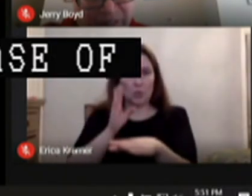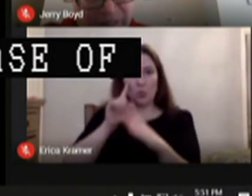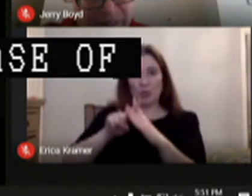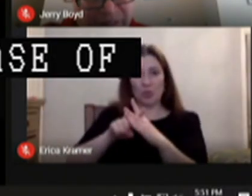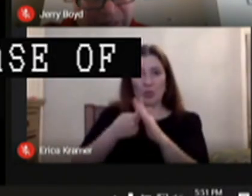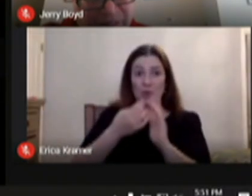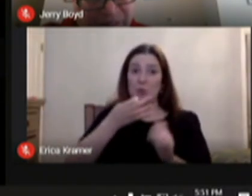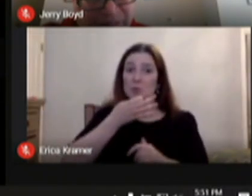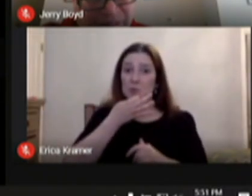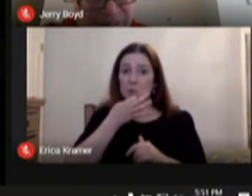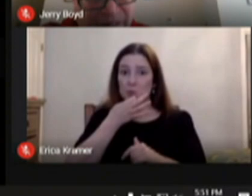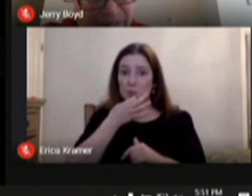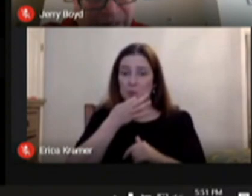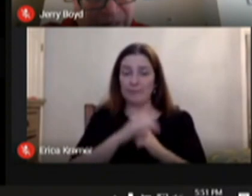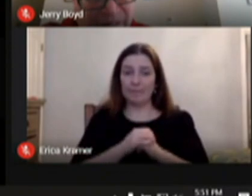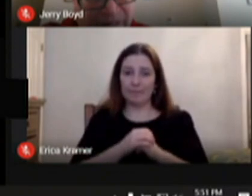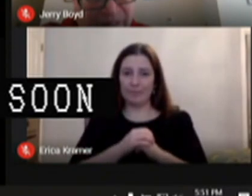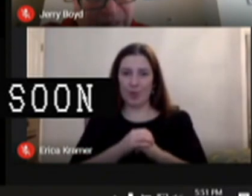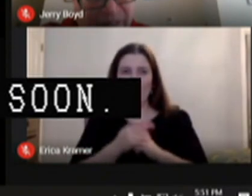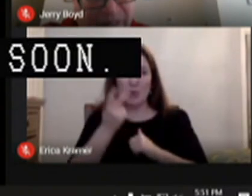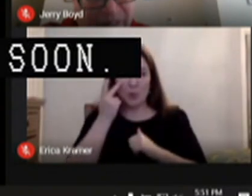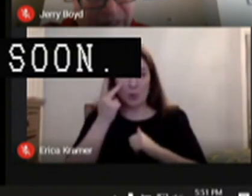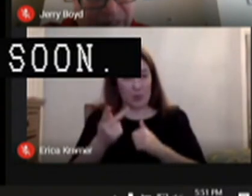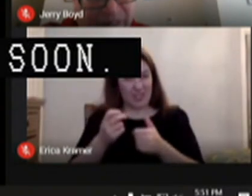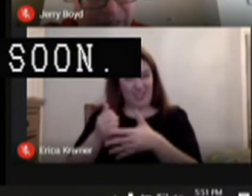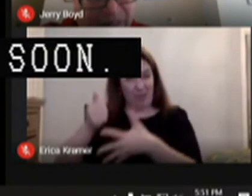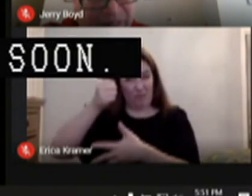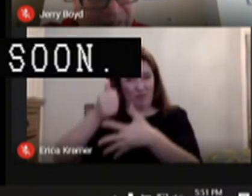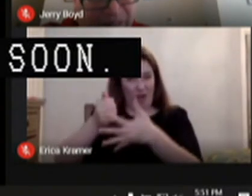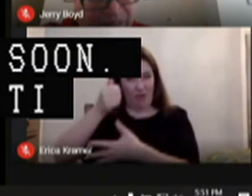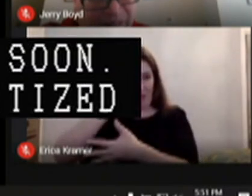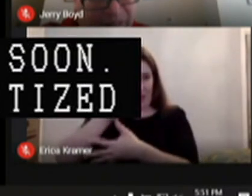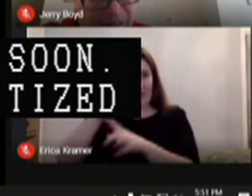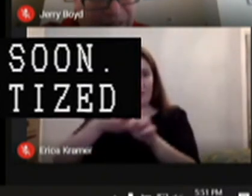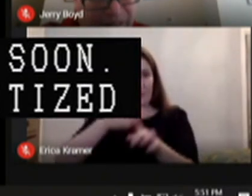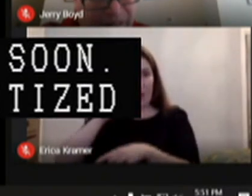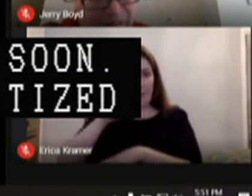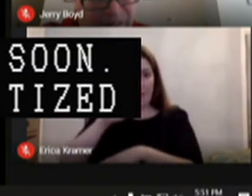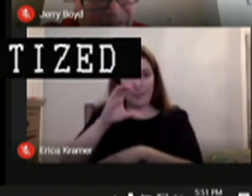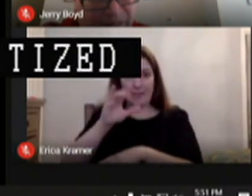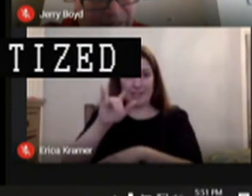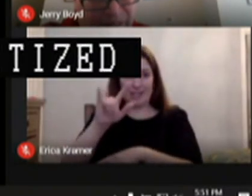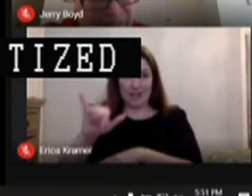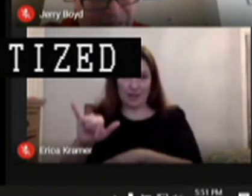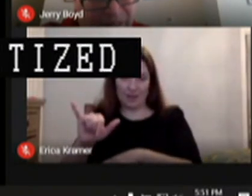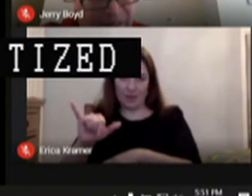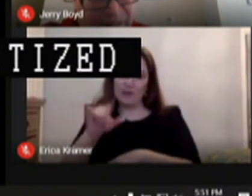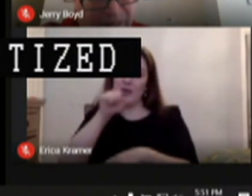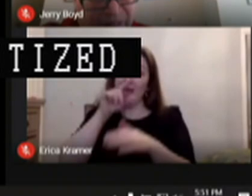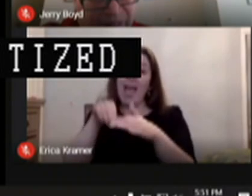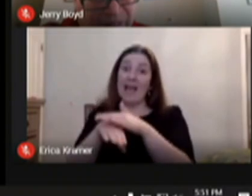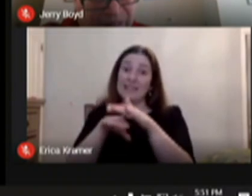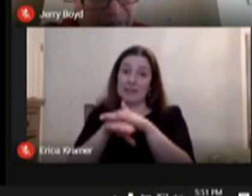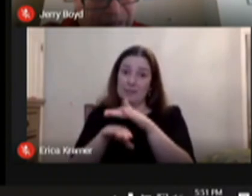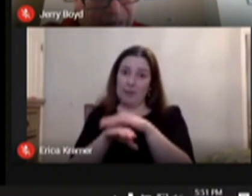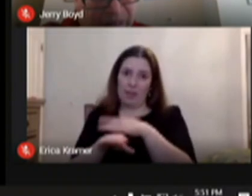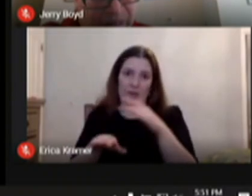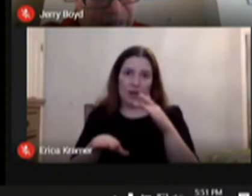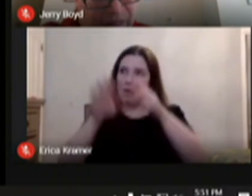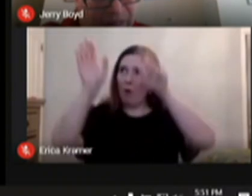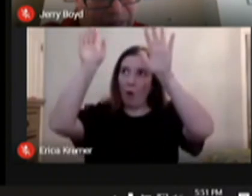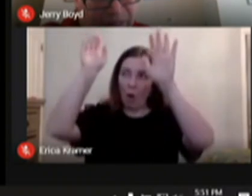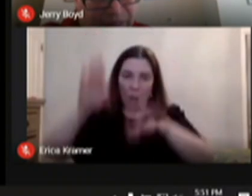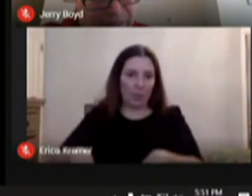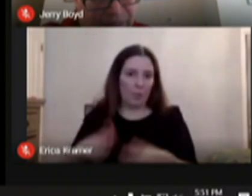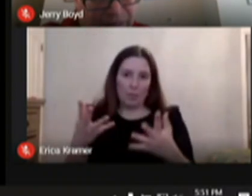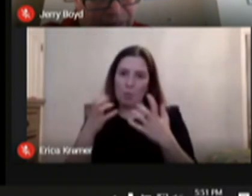very soon. So you can see the city prioritized the updates to universal accessibility all the way through the plaza, carving that accessible